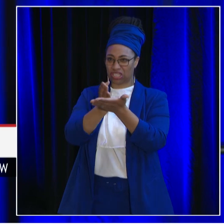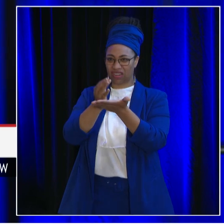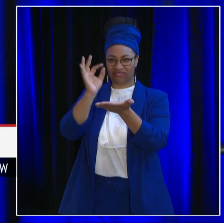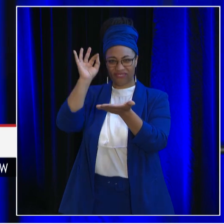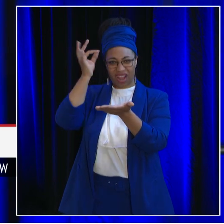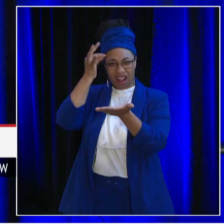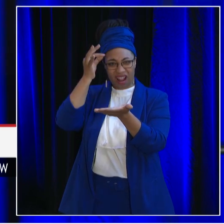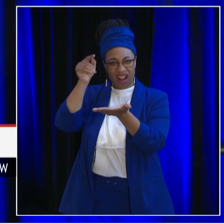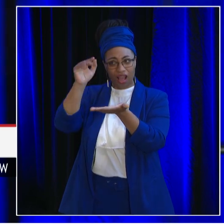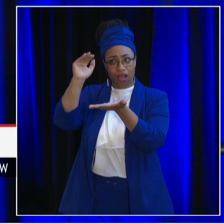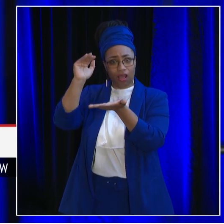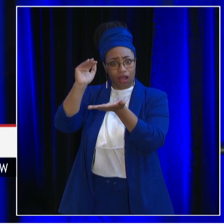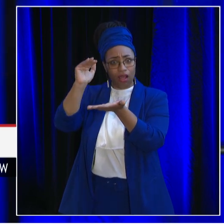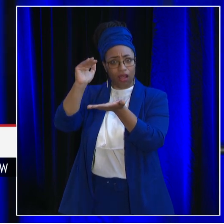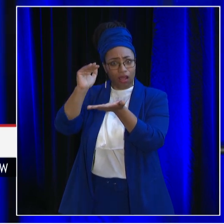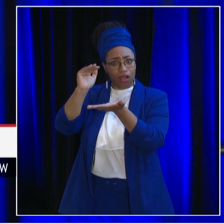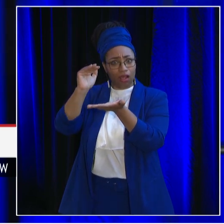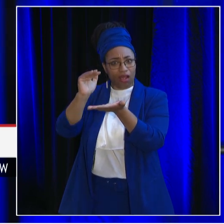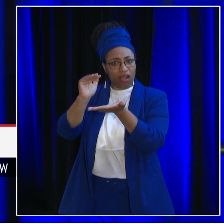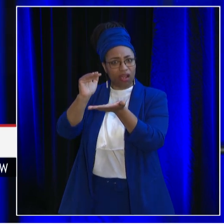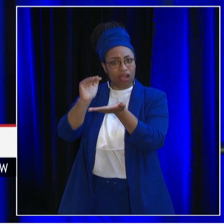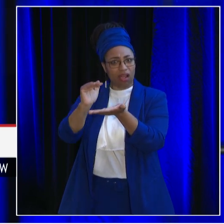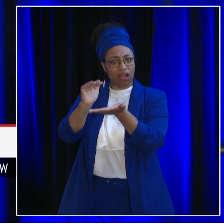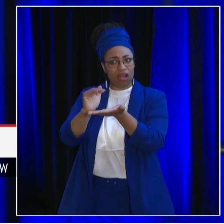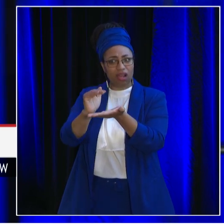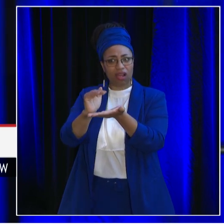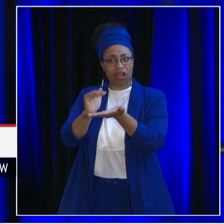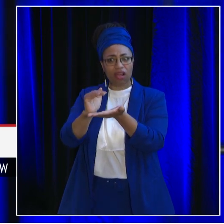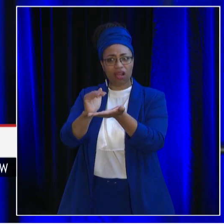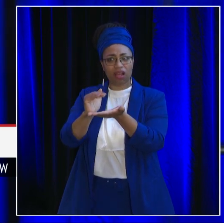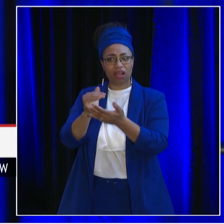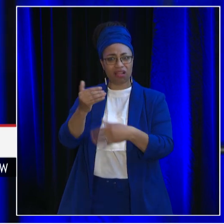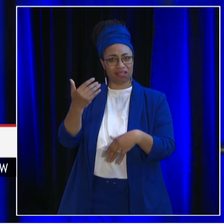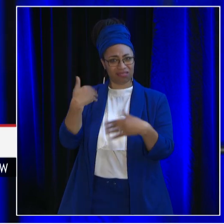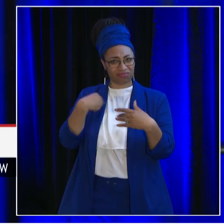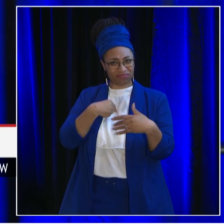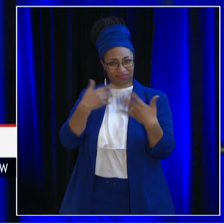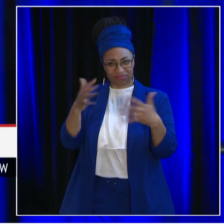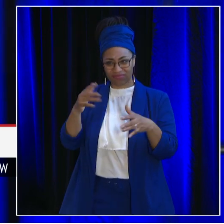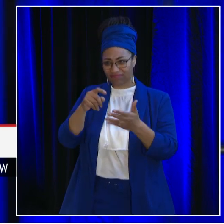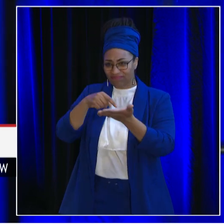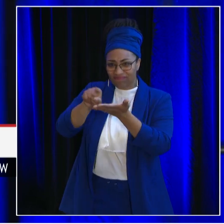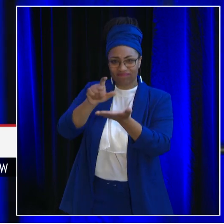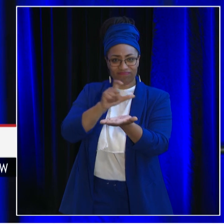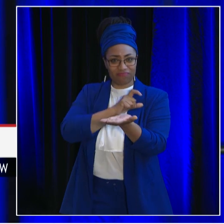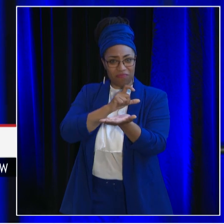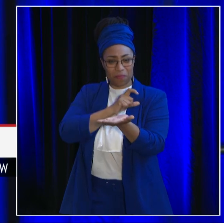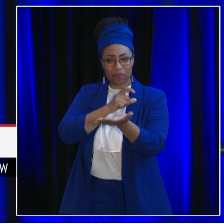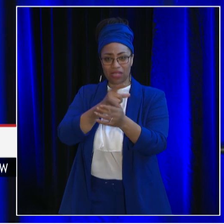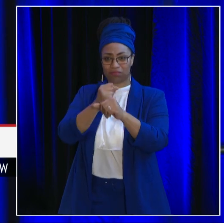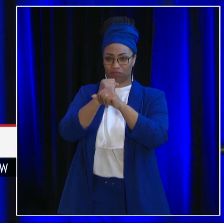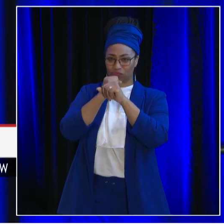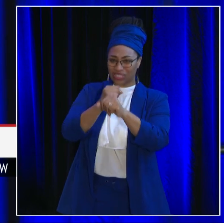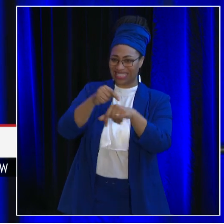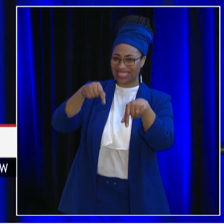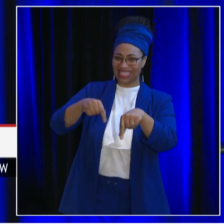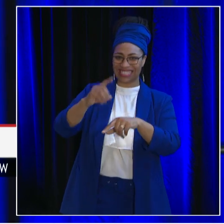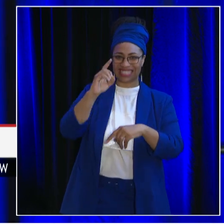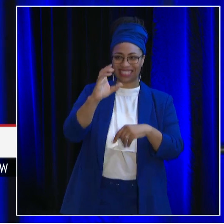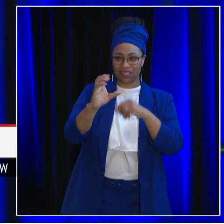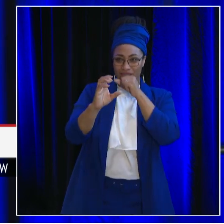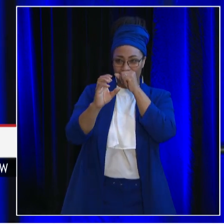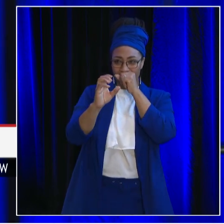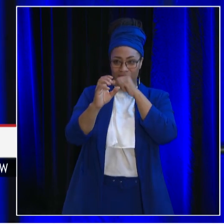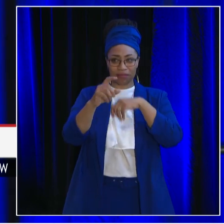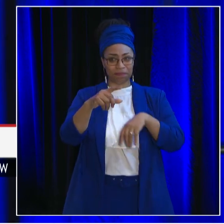Congress won't even fully reimburse us for the costs of our police providing protection to the federal government. When you see